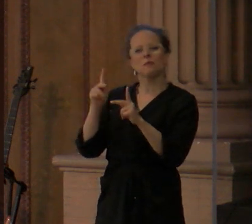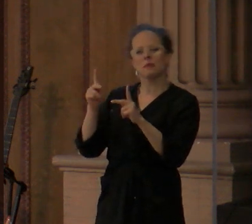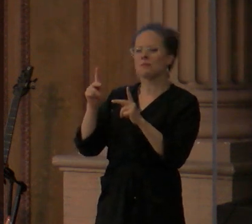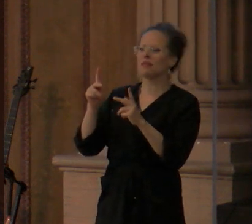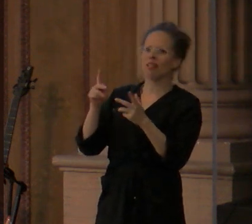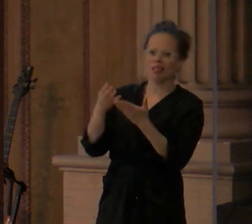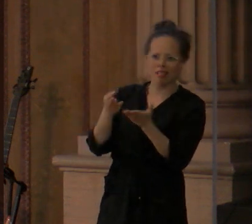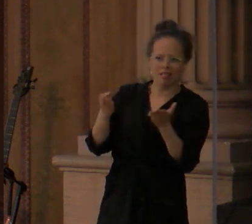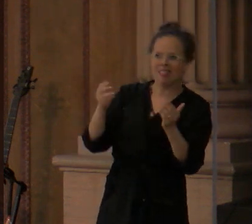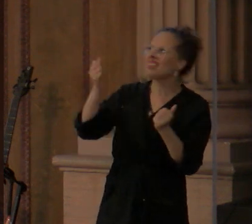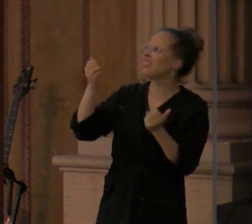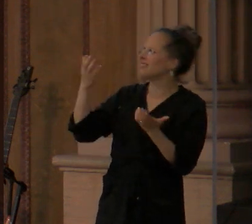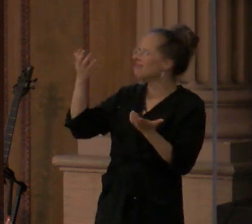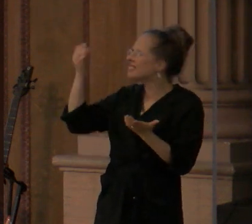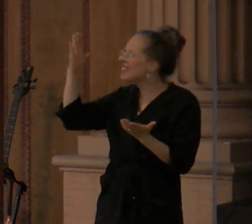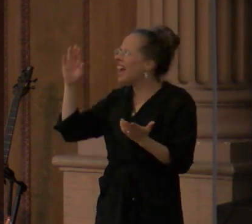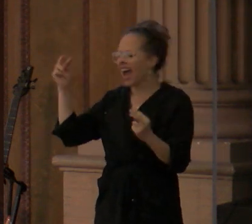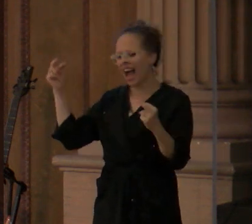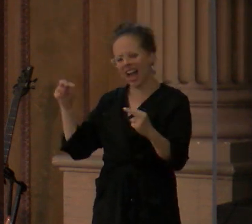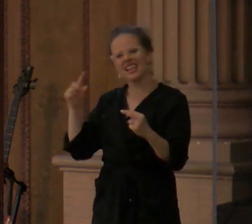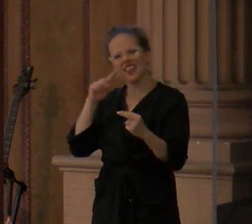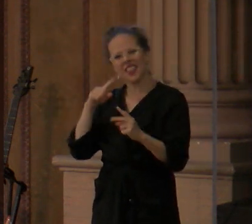and treat him as well as they do.